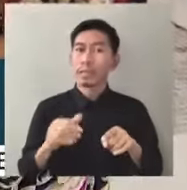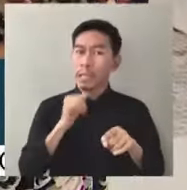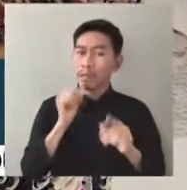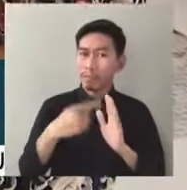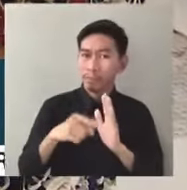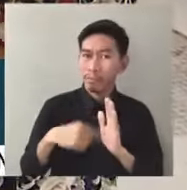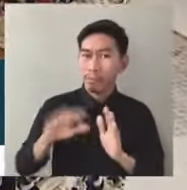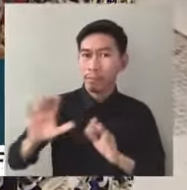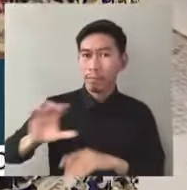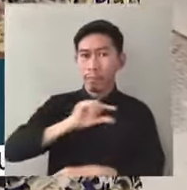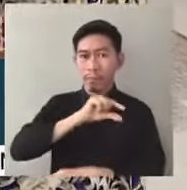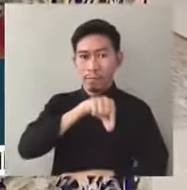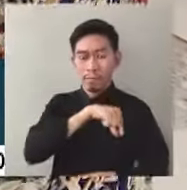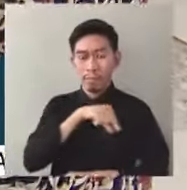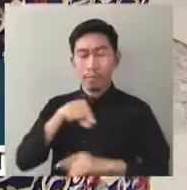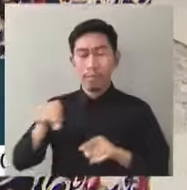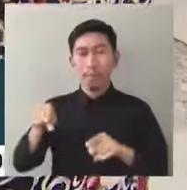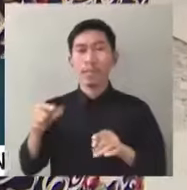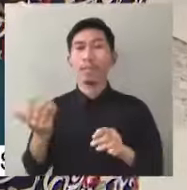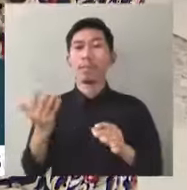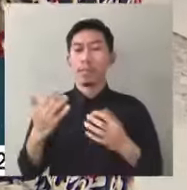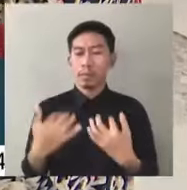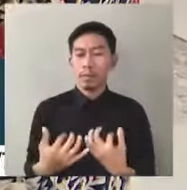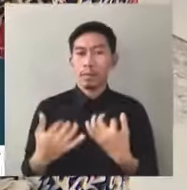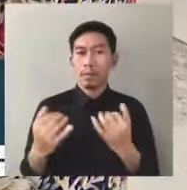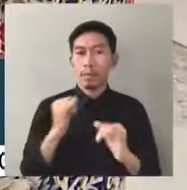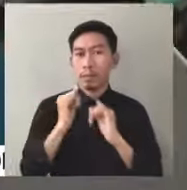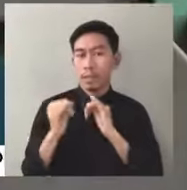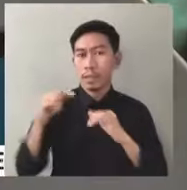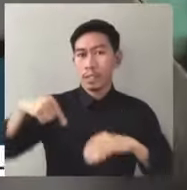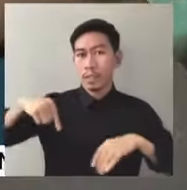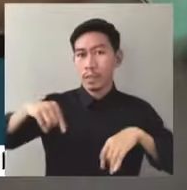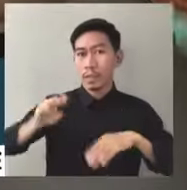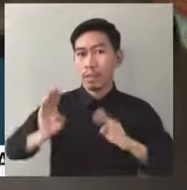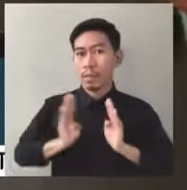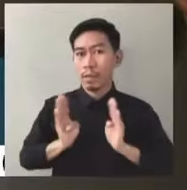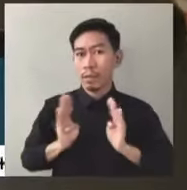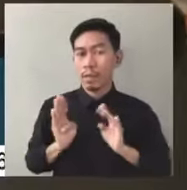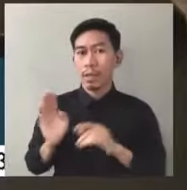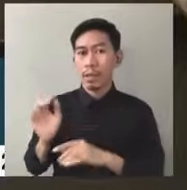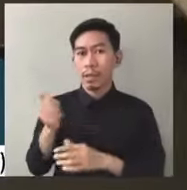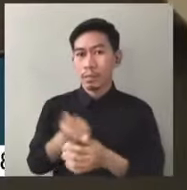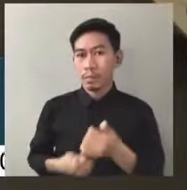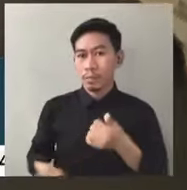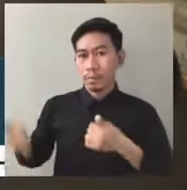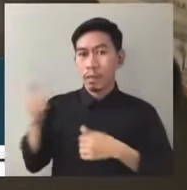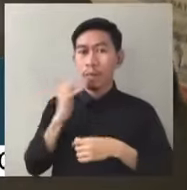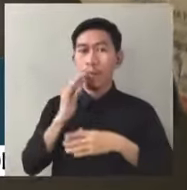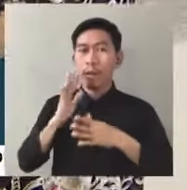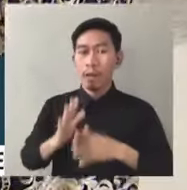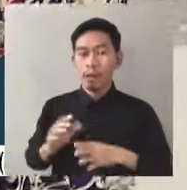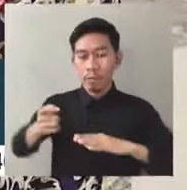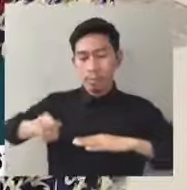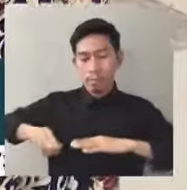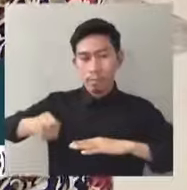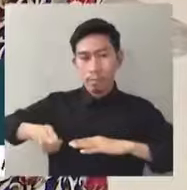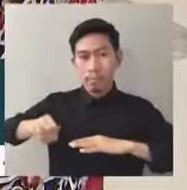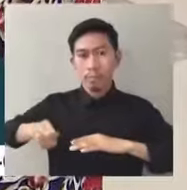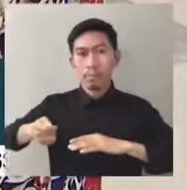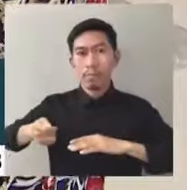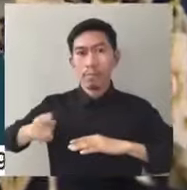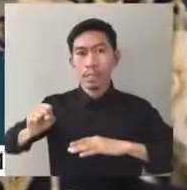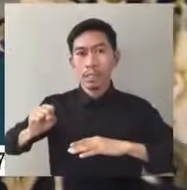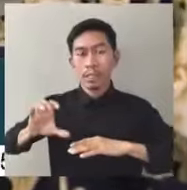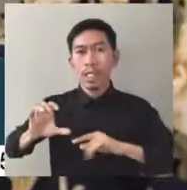committee. Asked during a media briefing here in Baguio City, SE spokesperson Attorney Camille Ting said Smartmatic did not